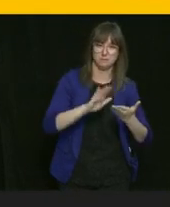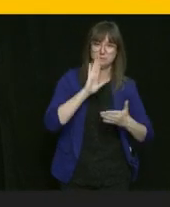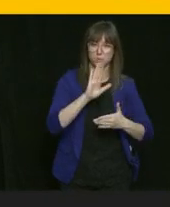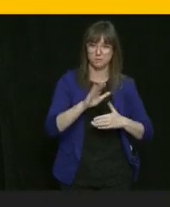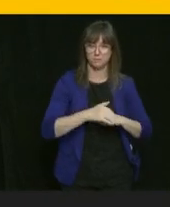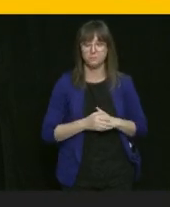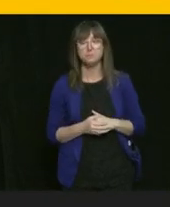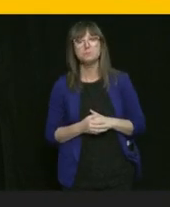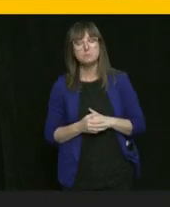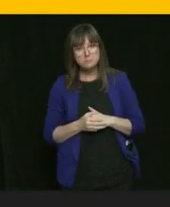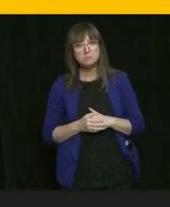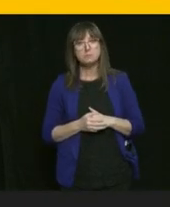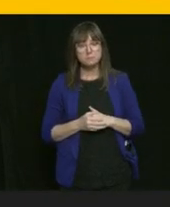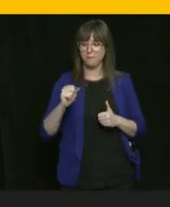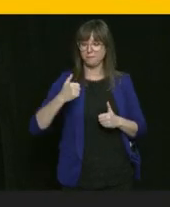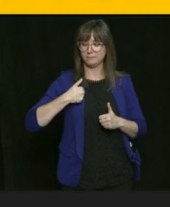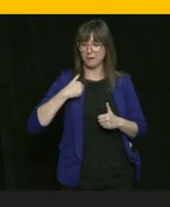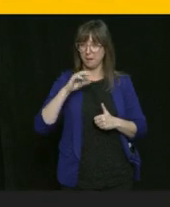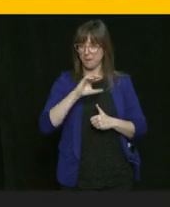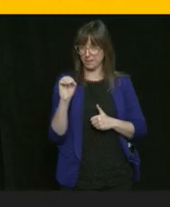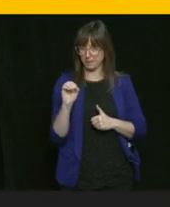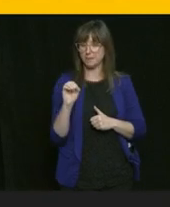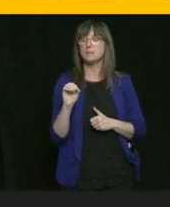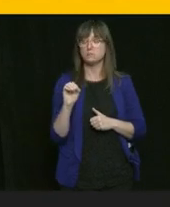This has been